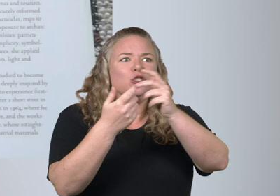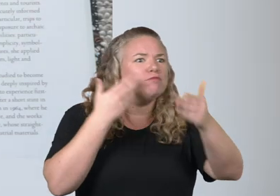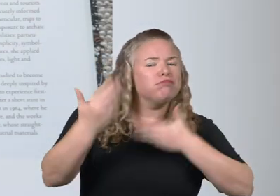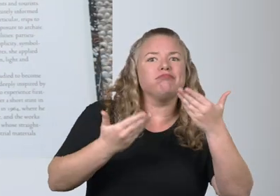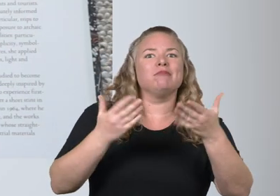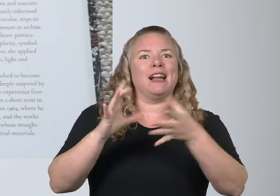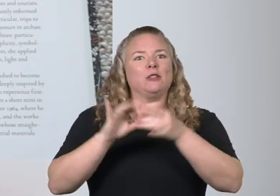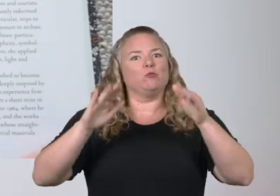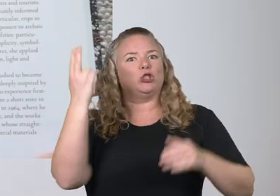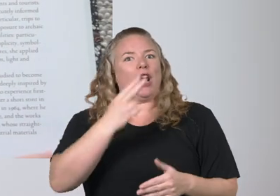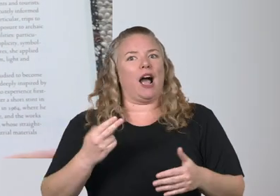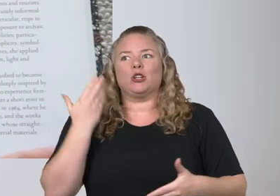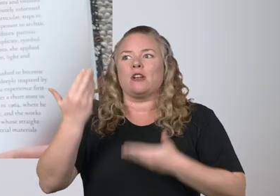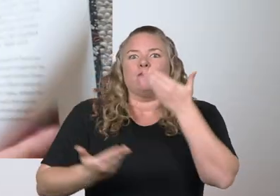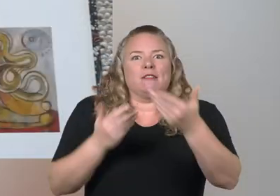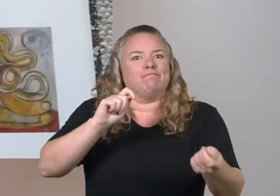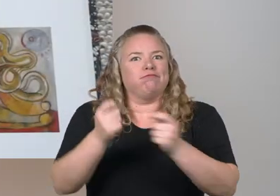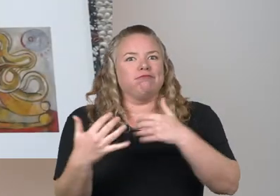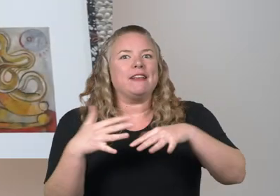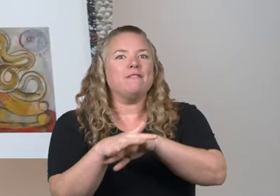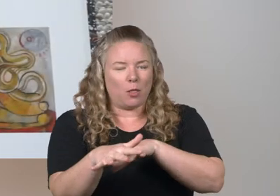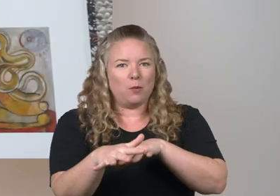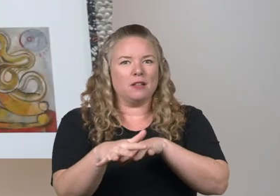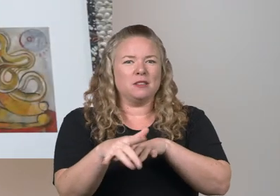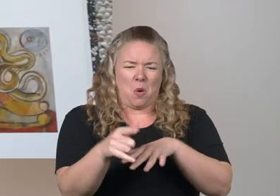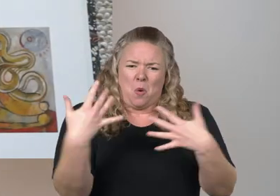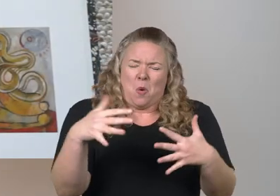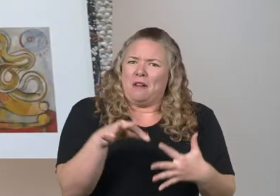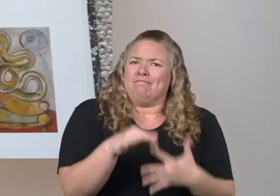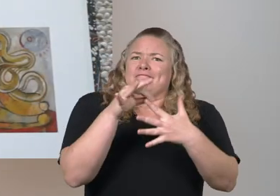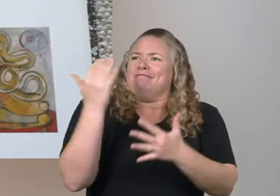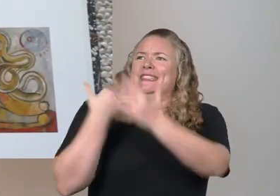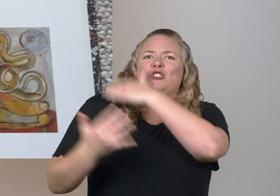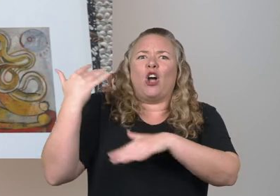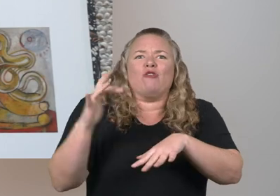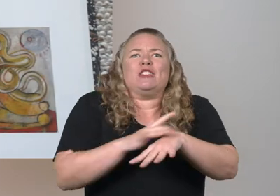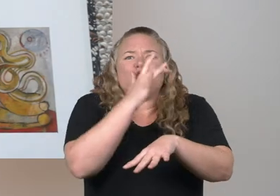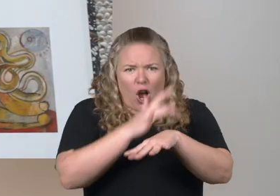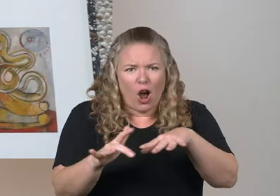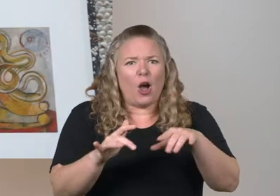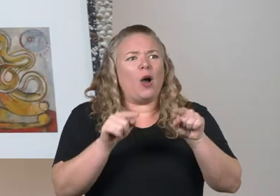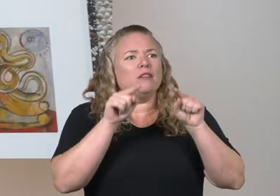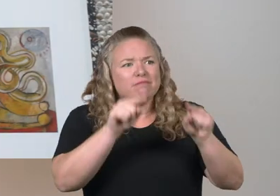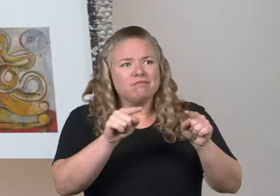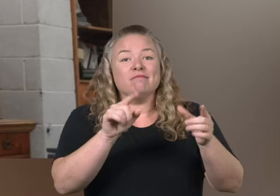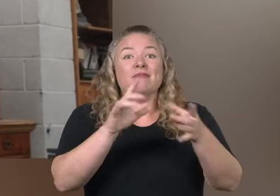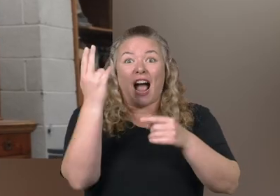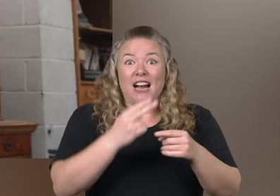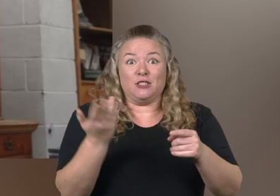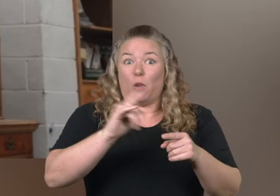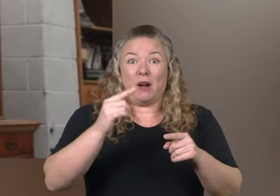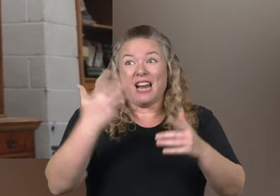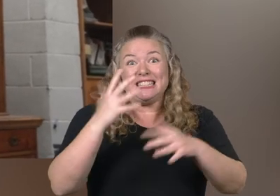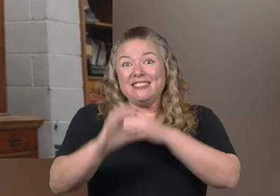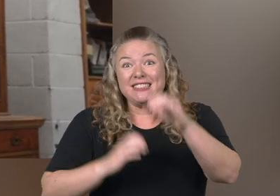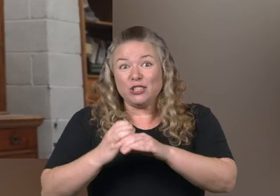art. And so it was a historic show, and it had artists from the 19th century up to the 21st.